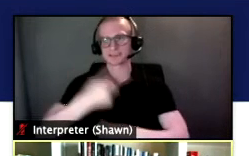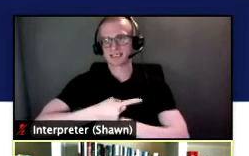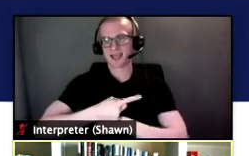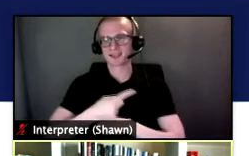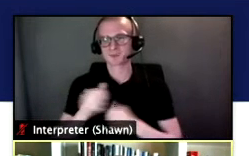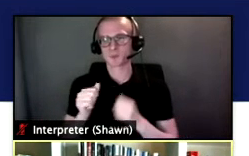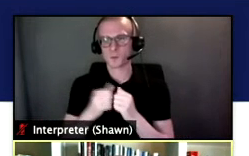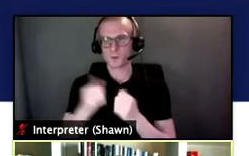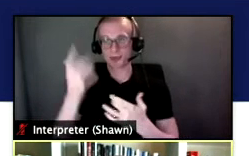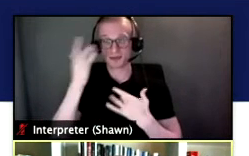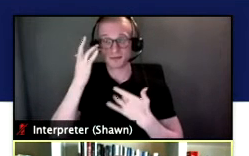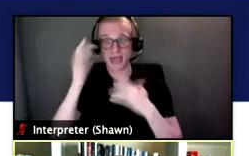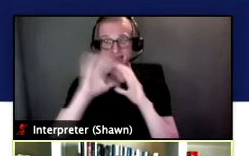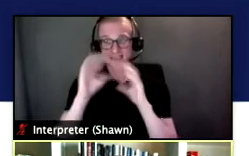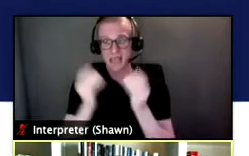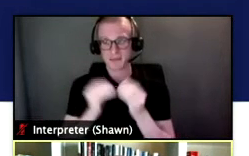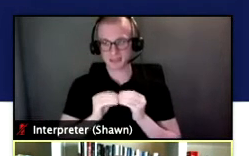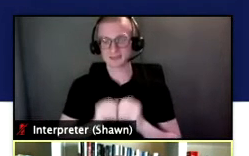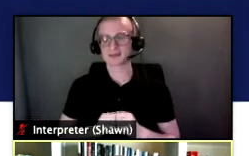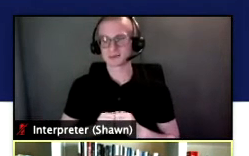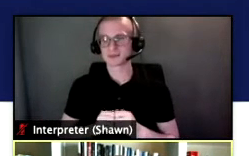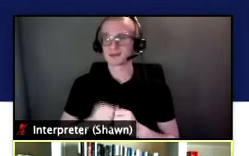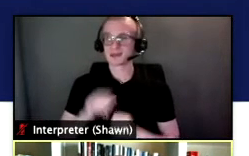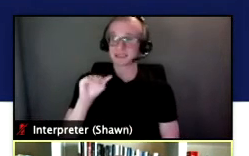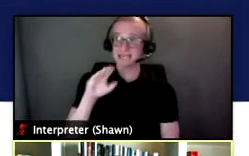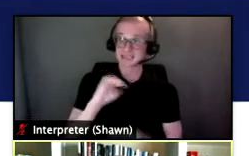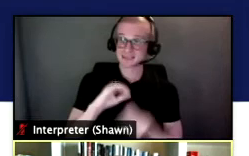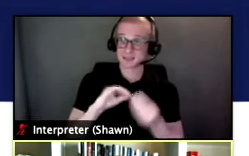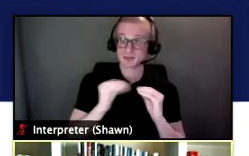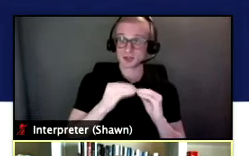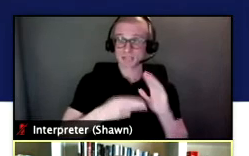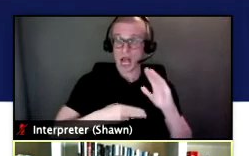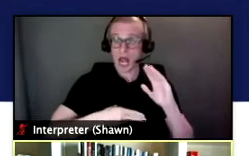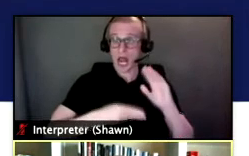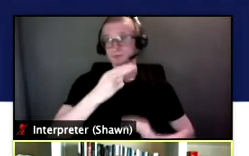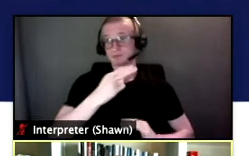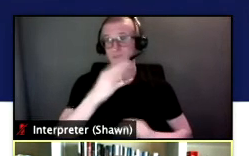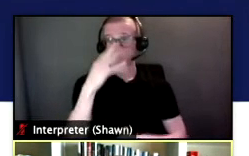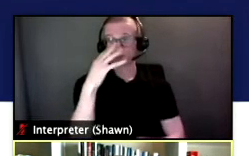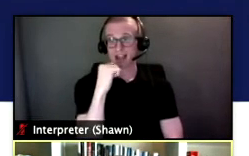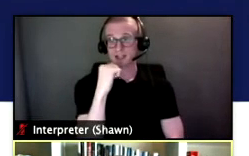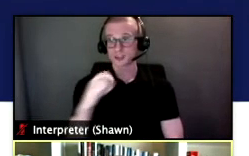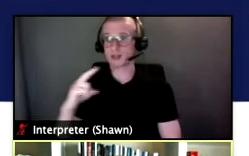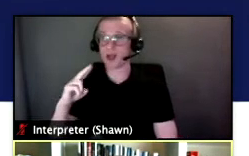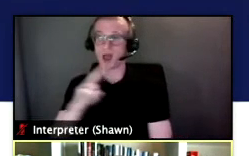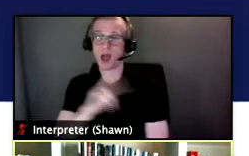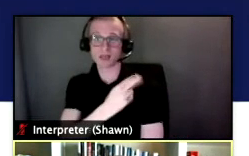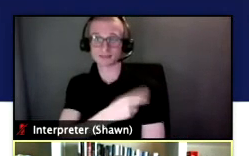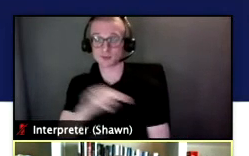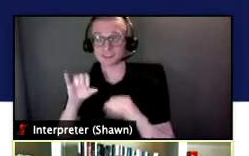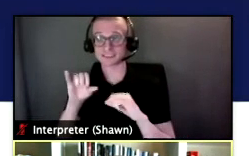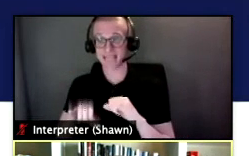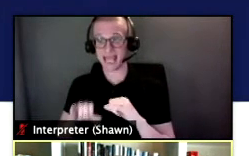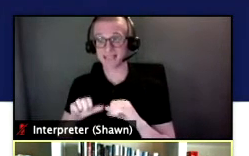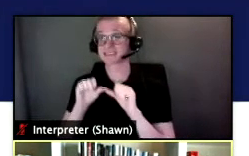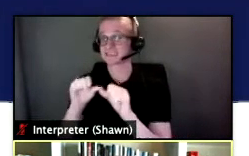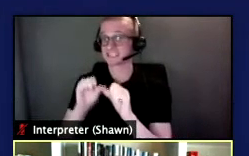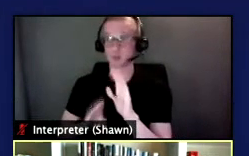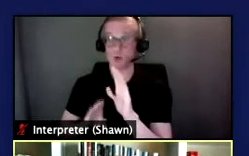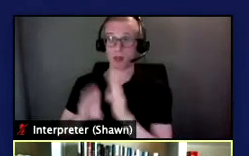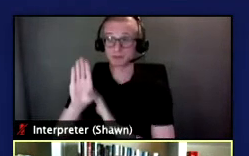Cases are an all-time high, hospitalizations continue to go up, and positivity rates are also high. Next slide, please.